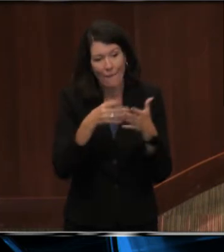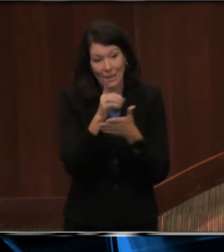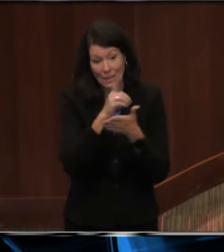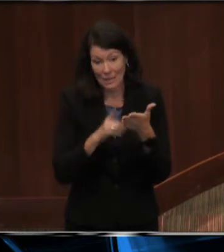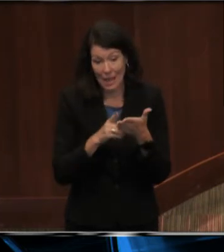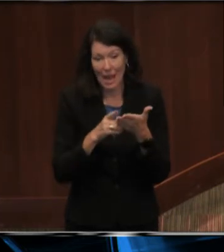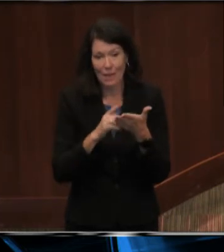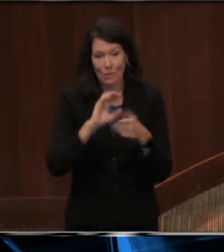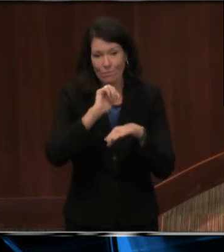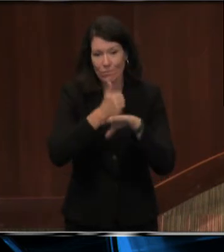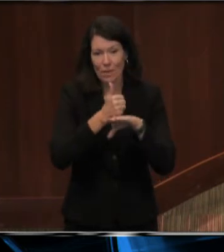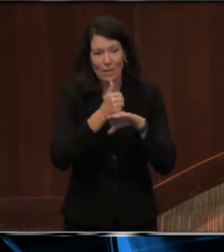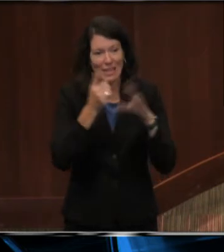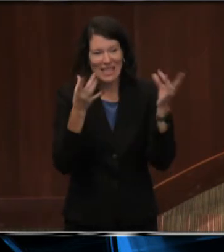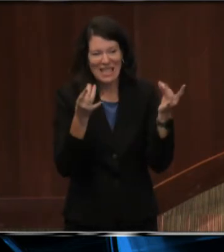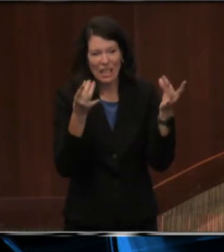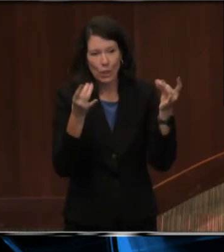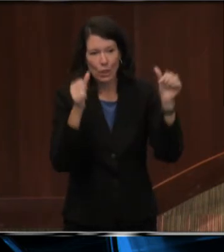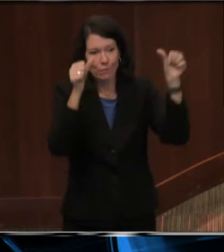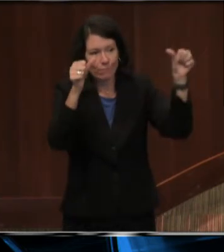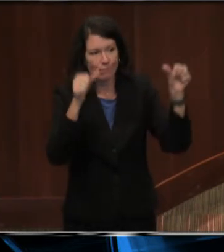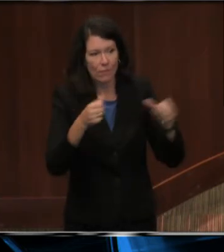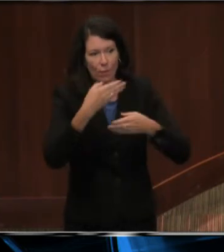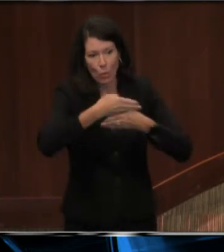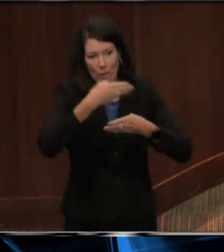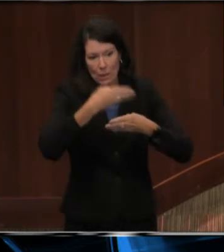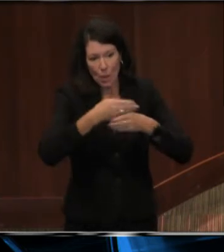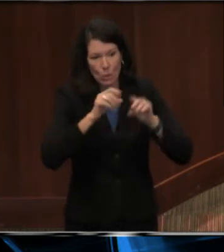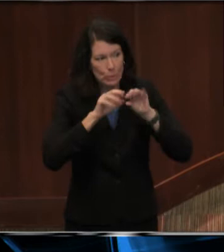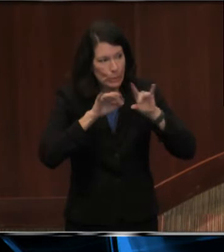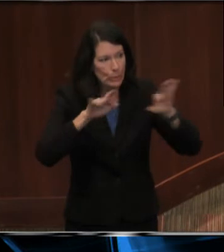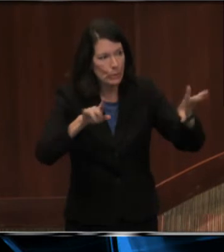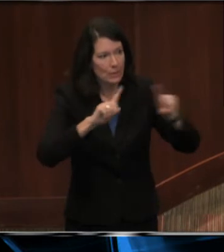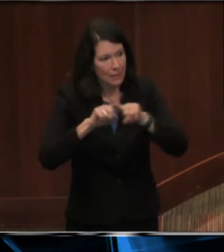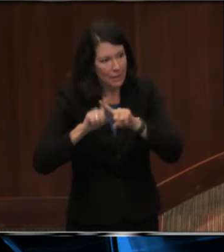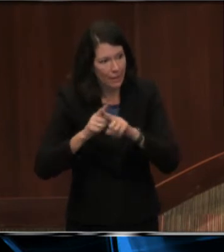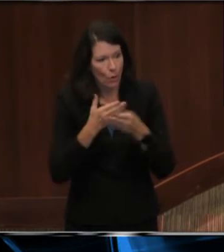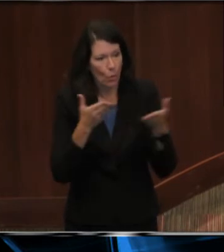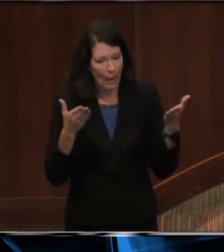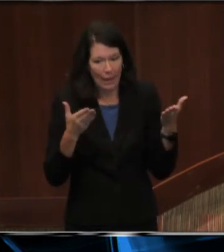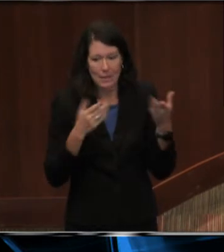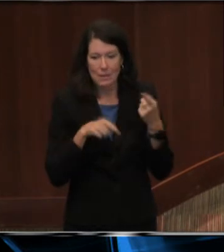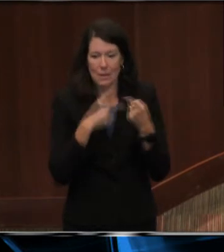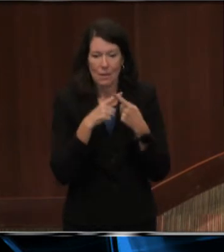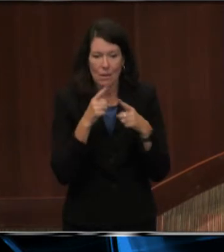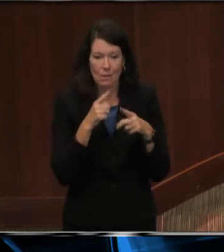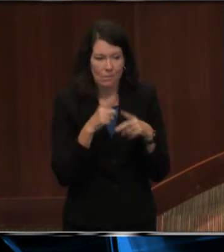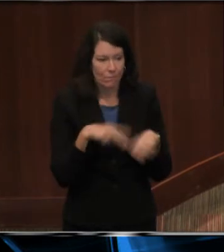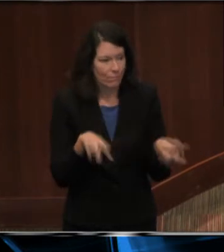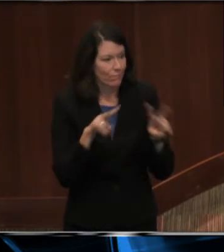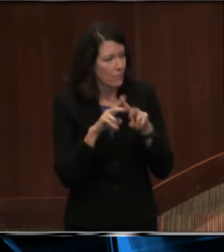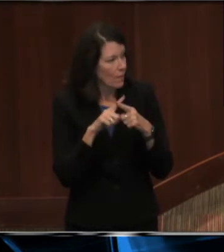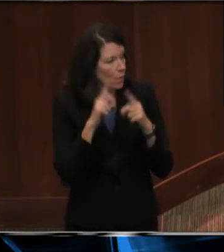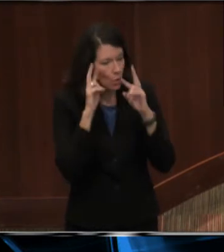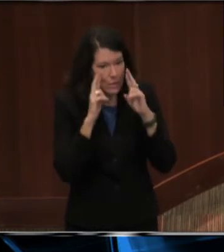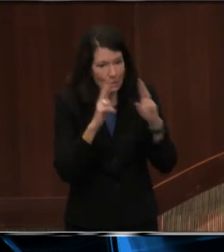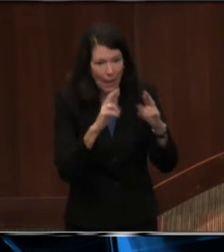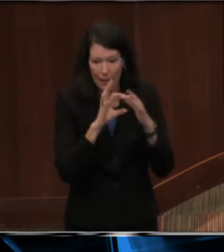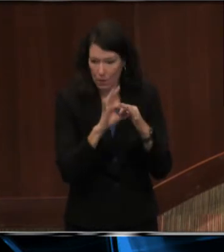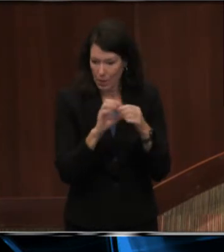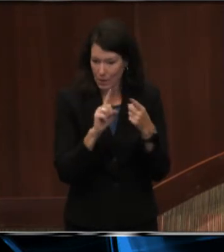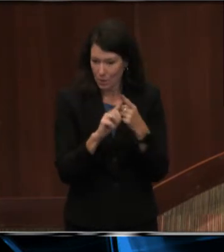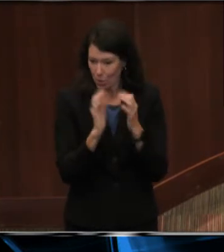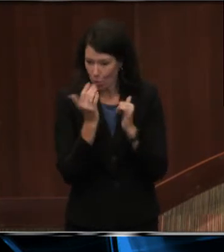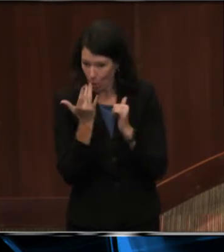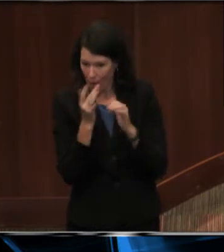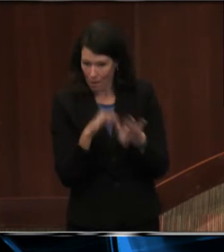some window and sticker clings and kind of getting that out more and more and incorporating some of those values around respect and, again, why people